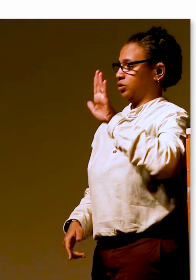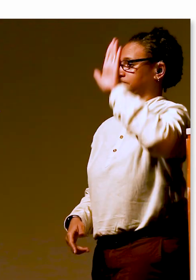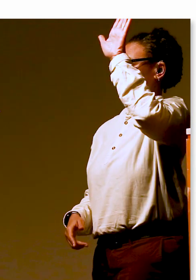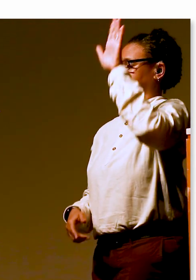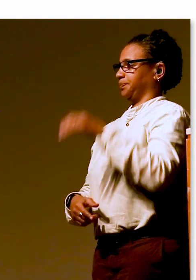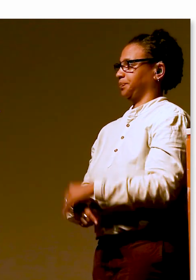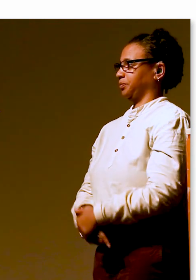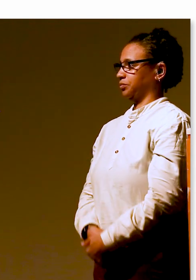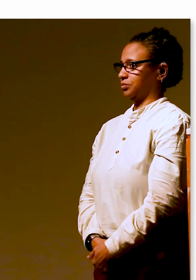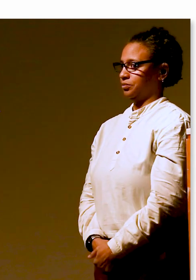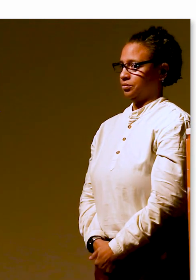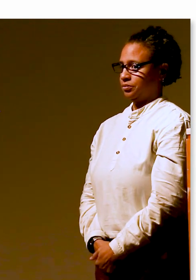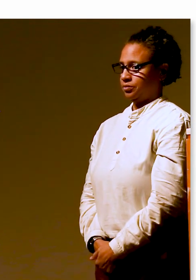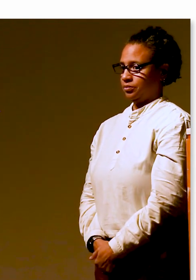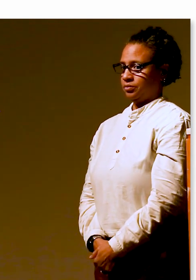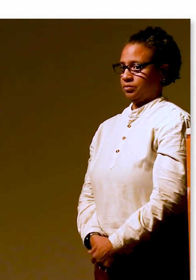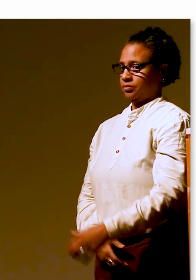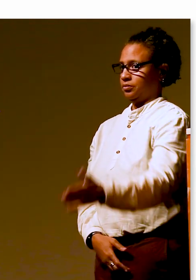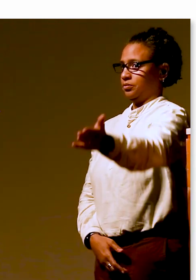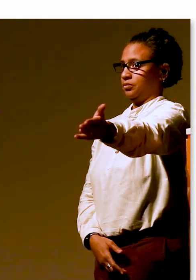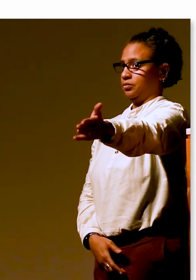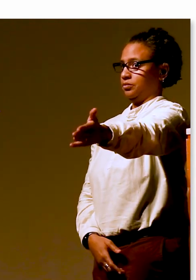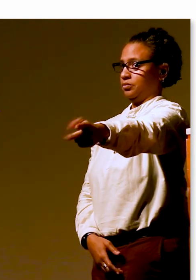is available to you.